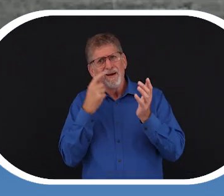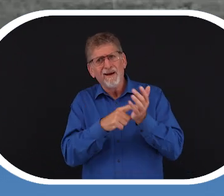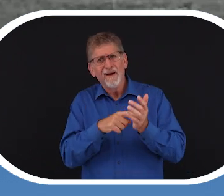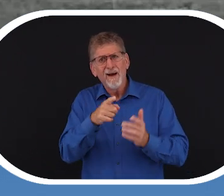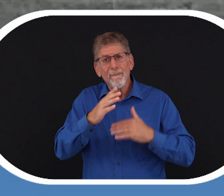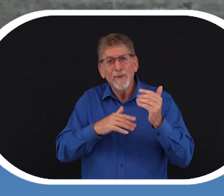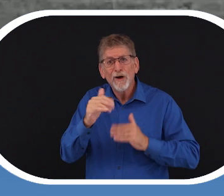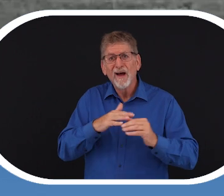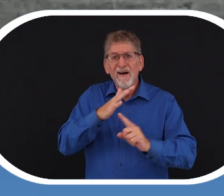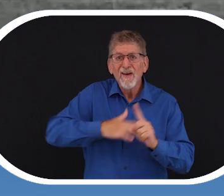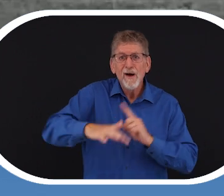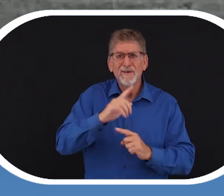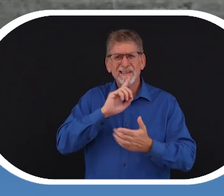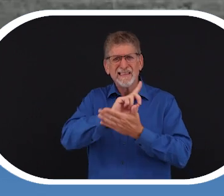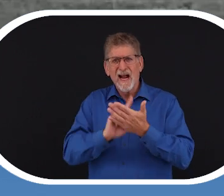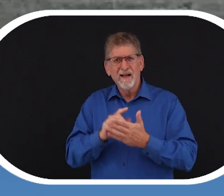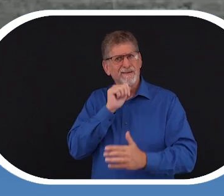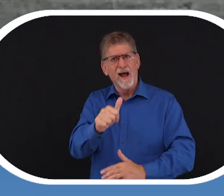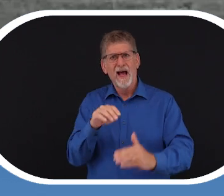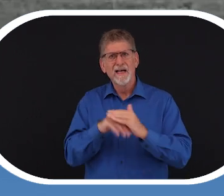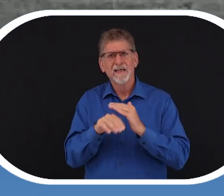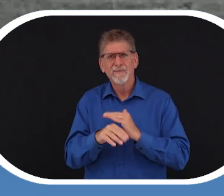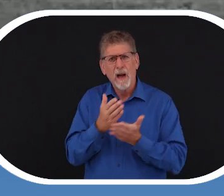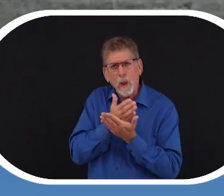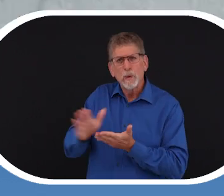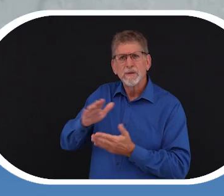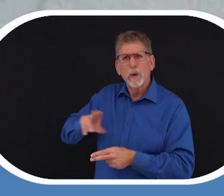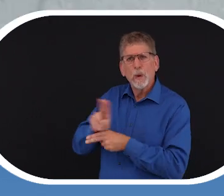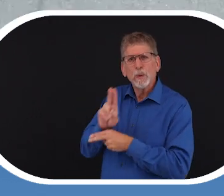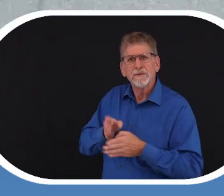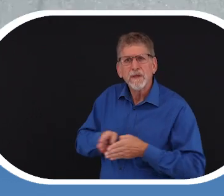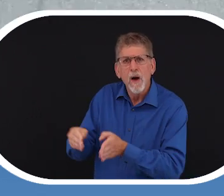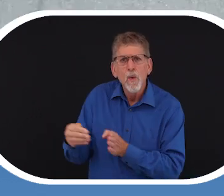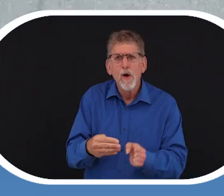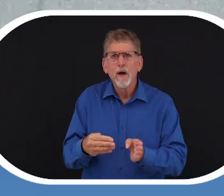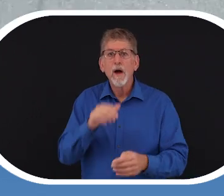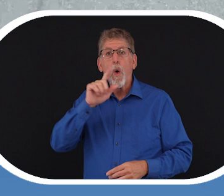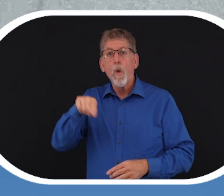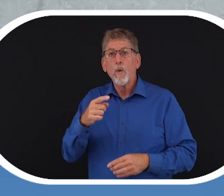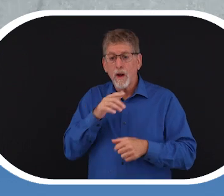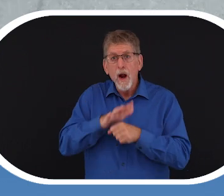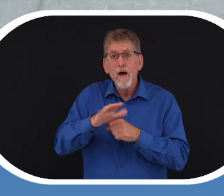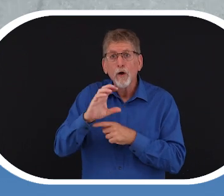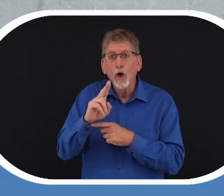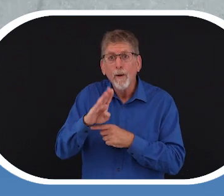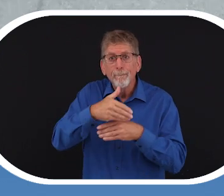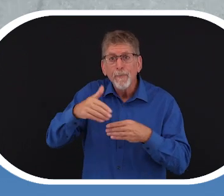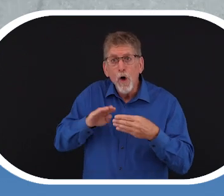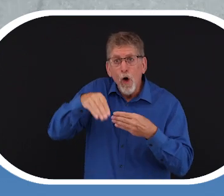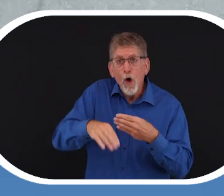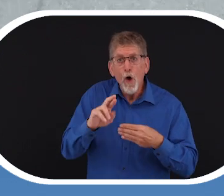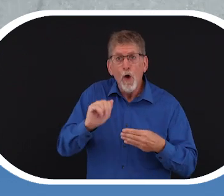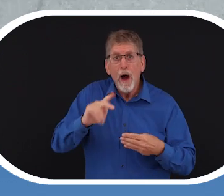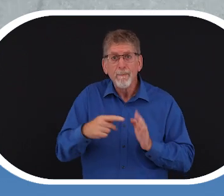was designed inaccessibly, excluding the usage of the sidewalk. But it's not just a lack of curb ramps, as shown here in New York.